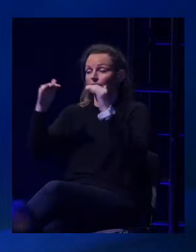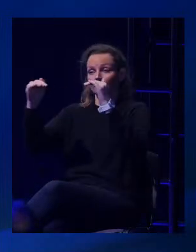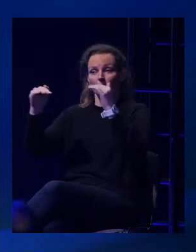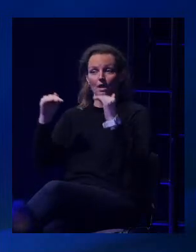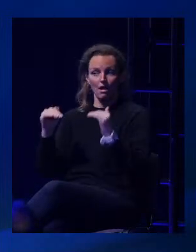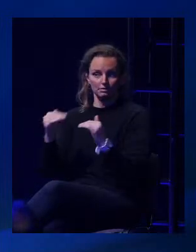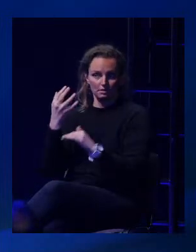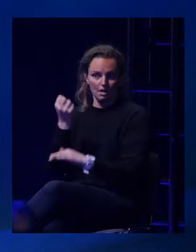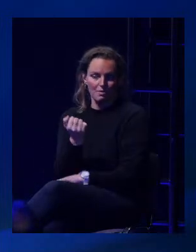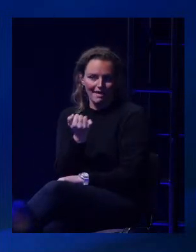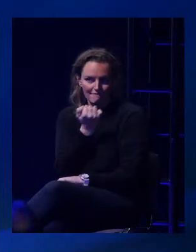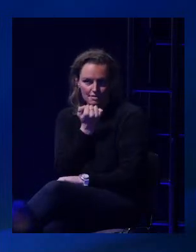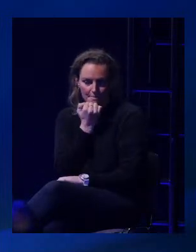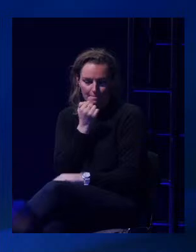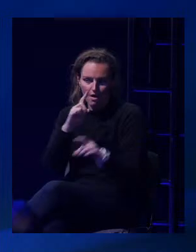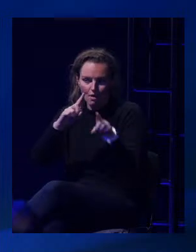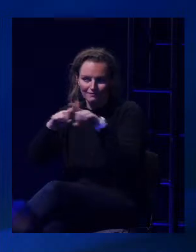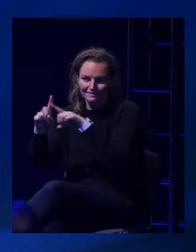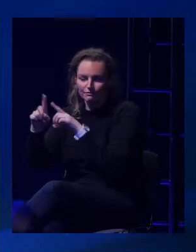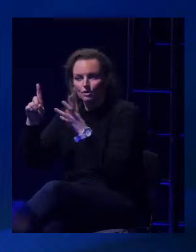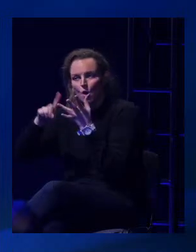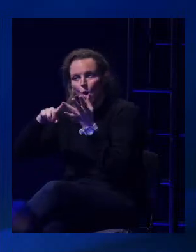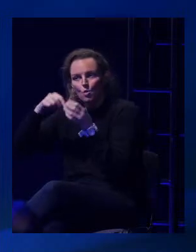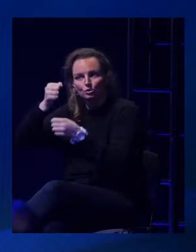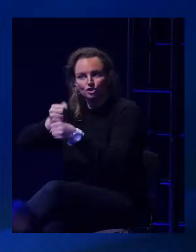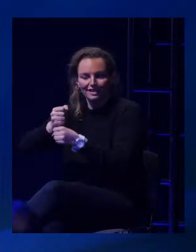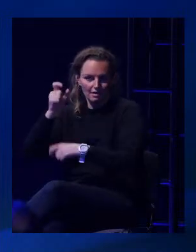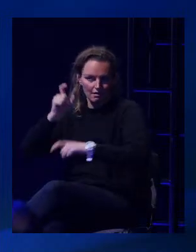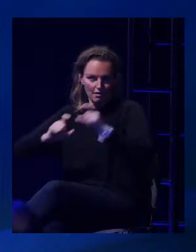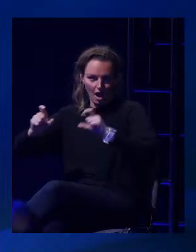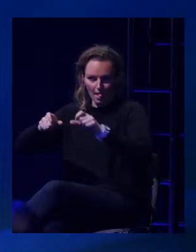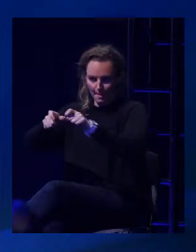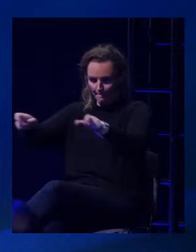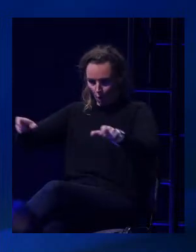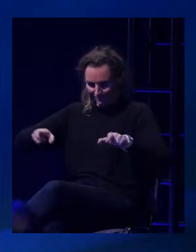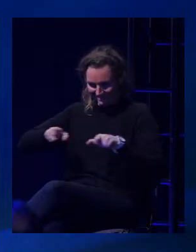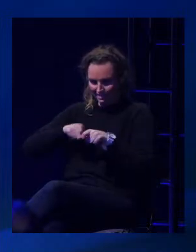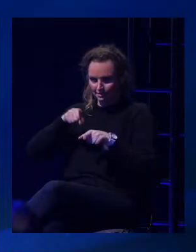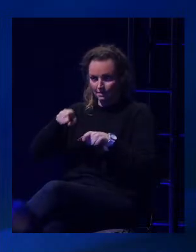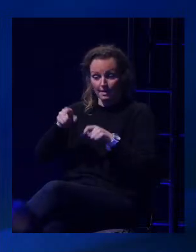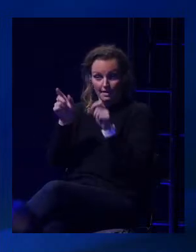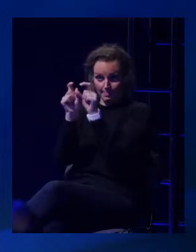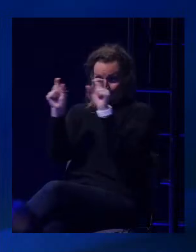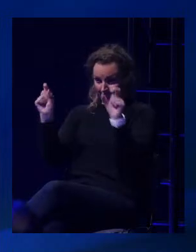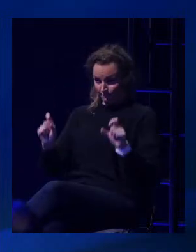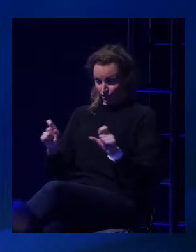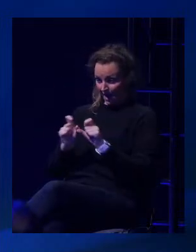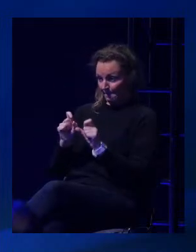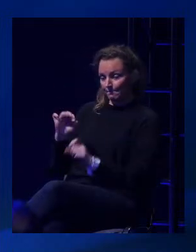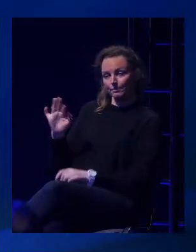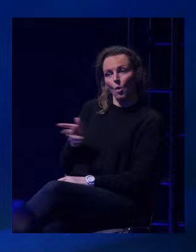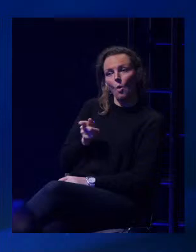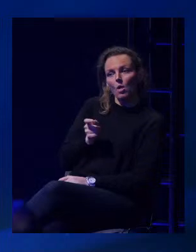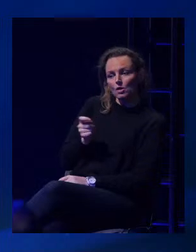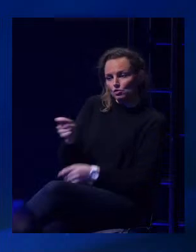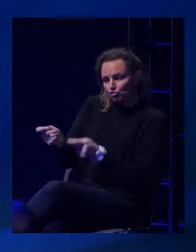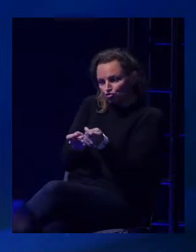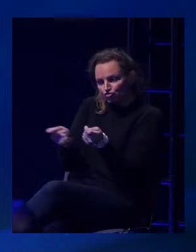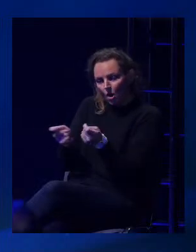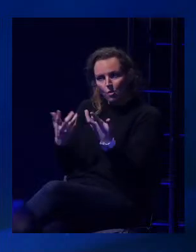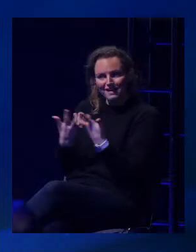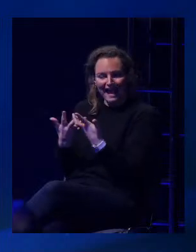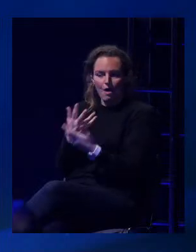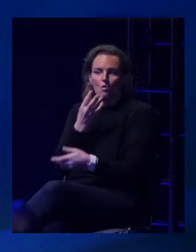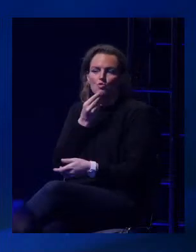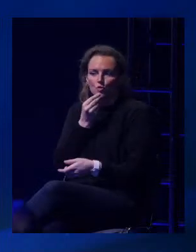of OG color boxes in the rack frame, so 4 in this particular instance. They're all controlled remotely by using the Ethernet switch, and then we